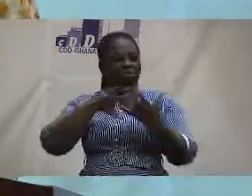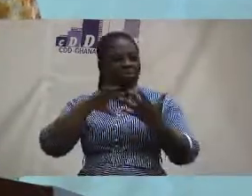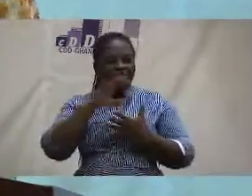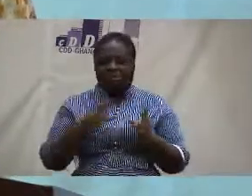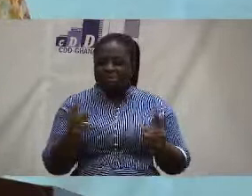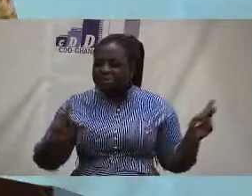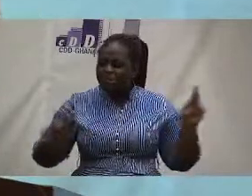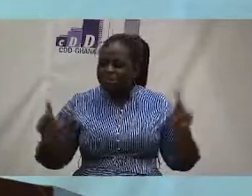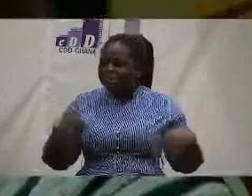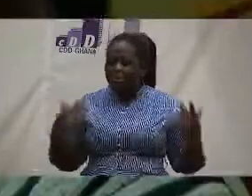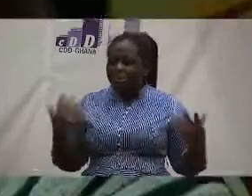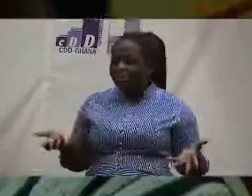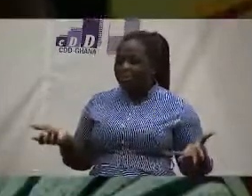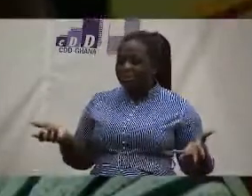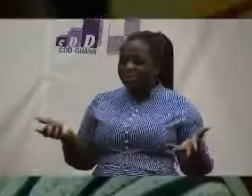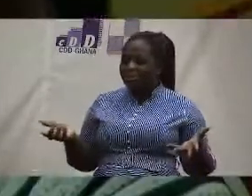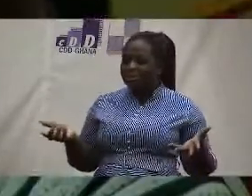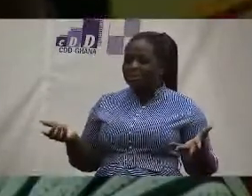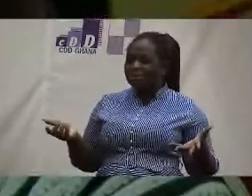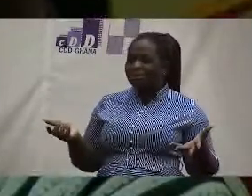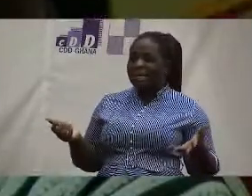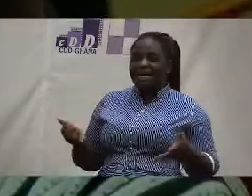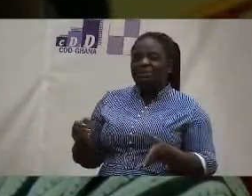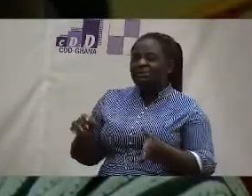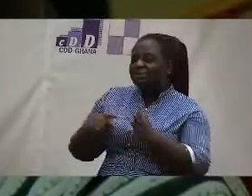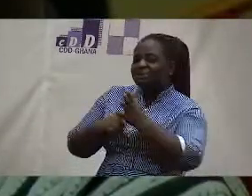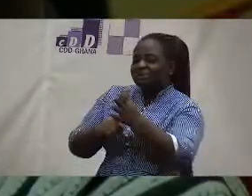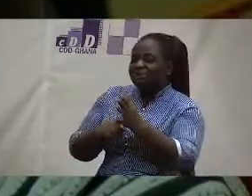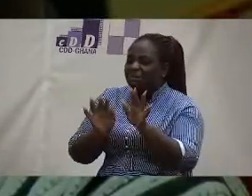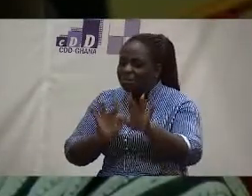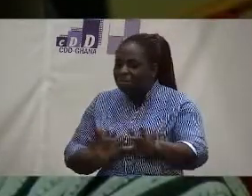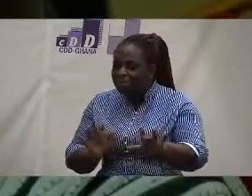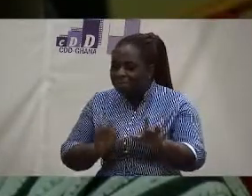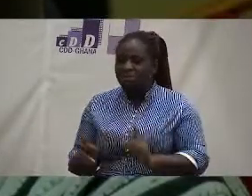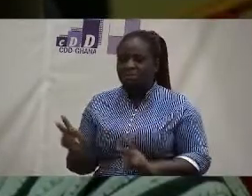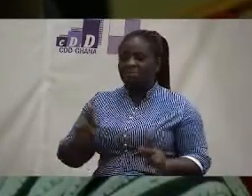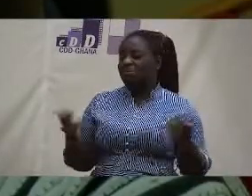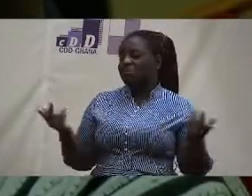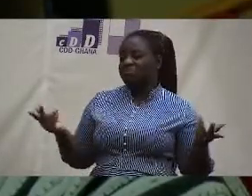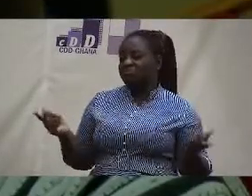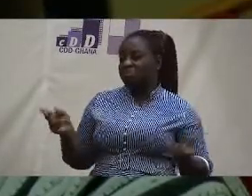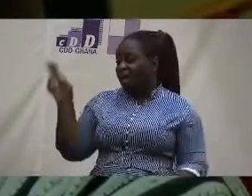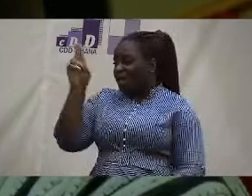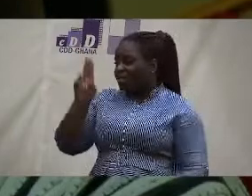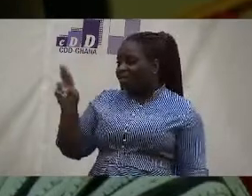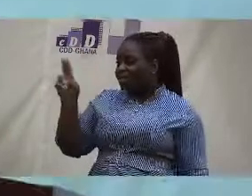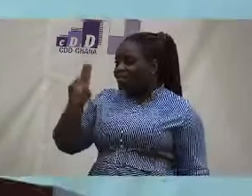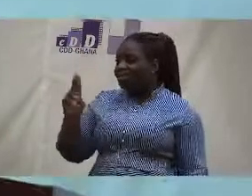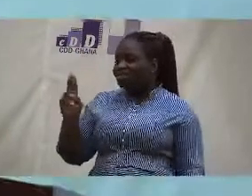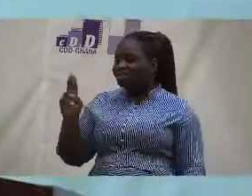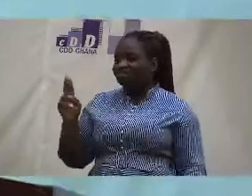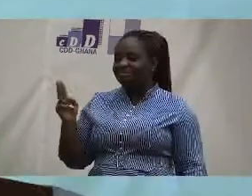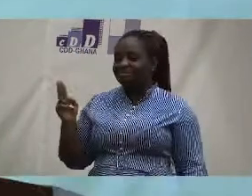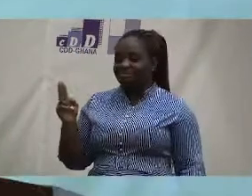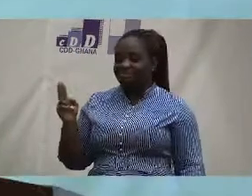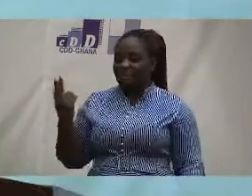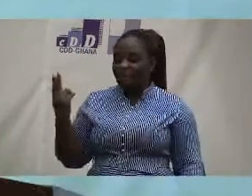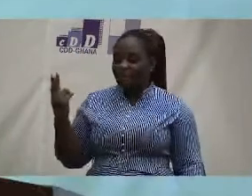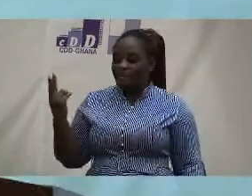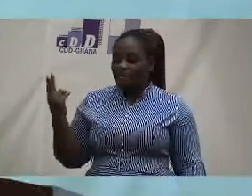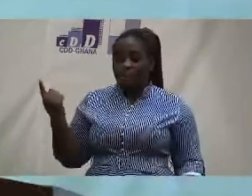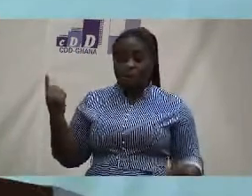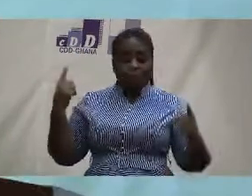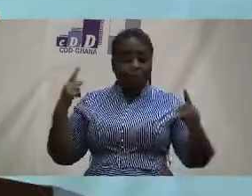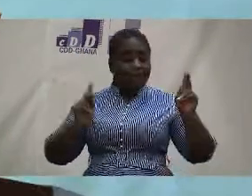voters. It's being used to sow apathy to the people. It's being used to actually sell liberalism